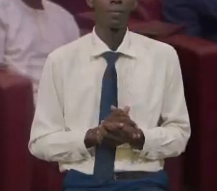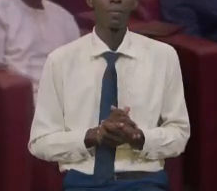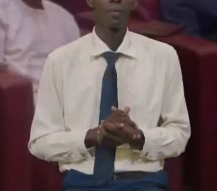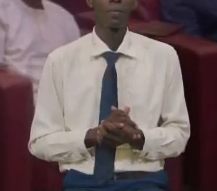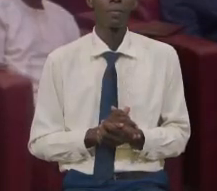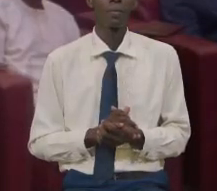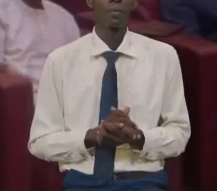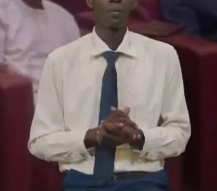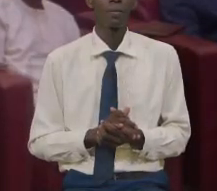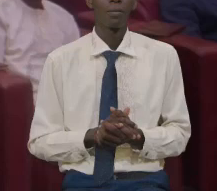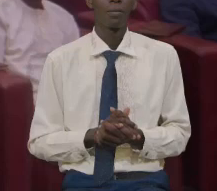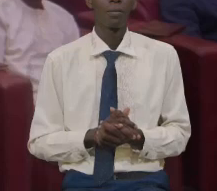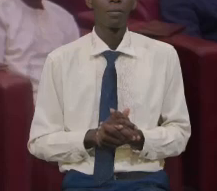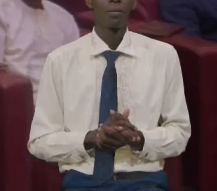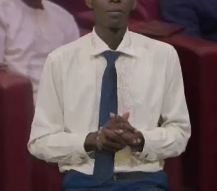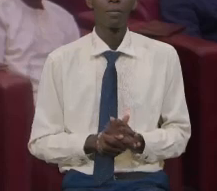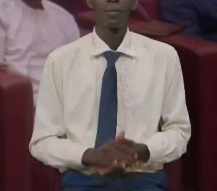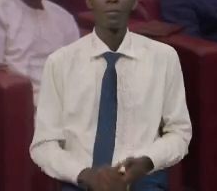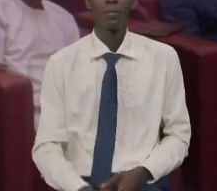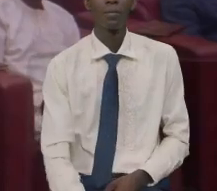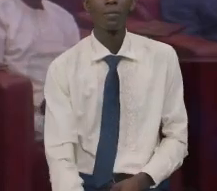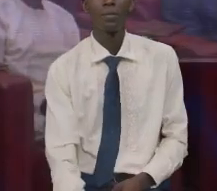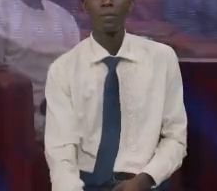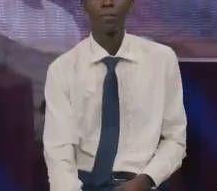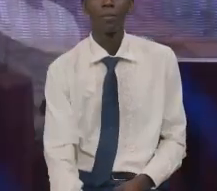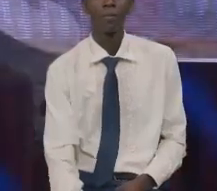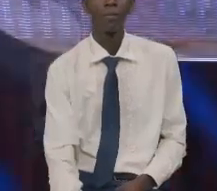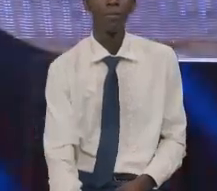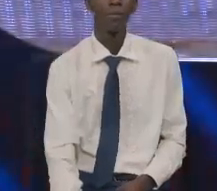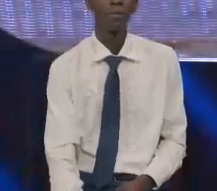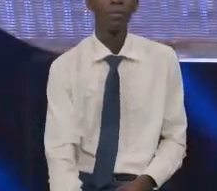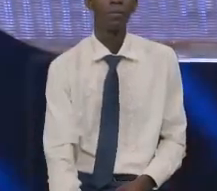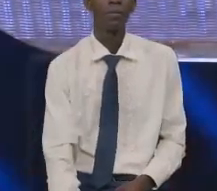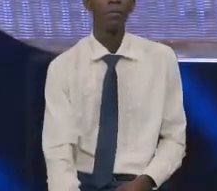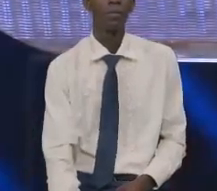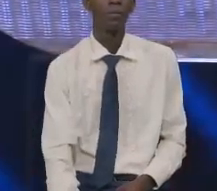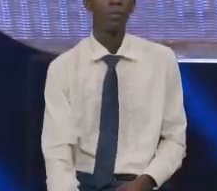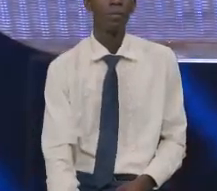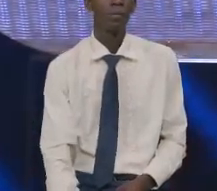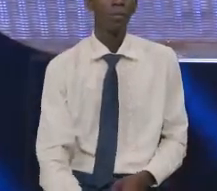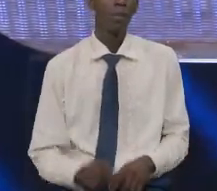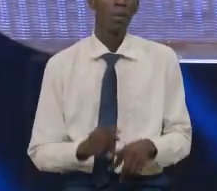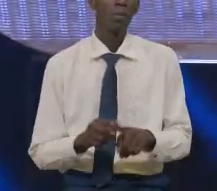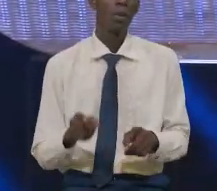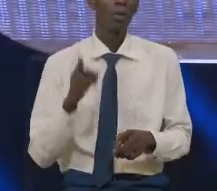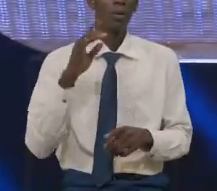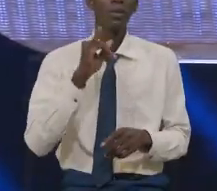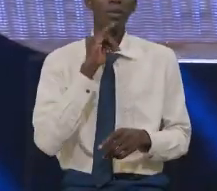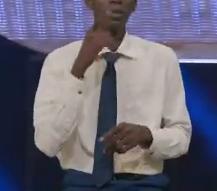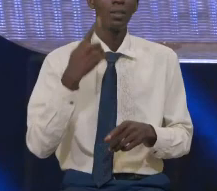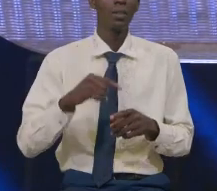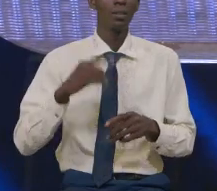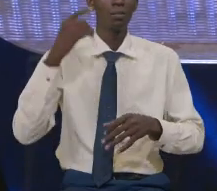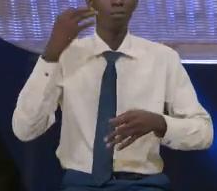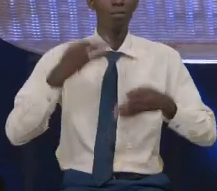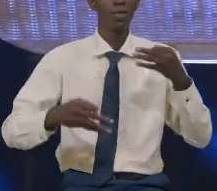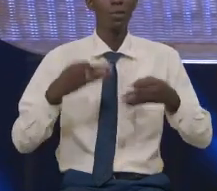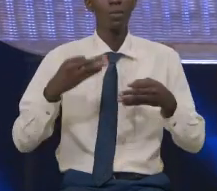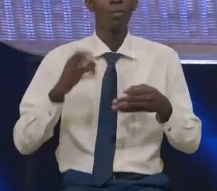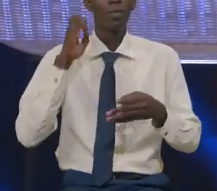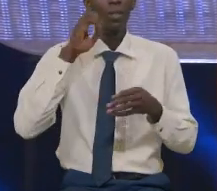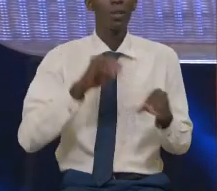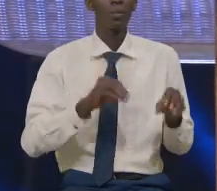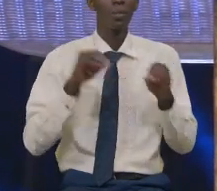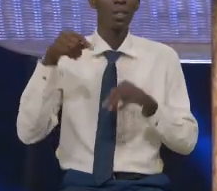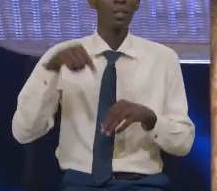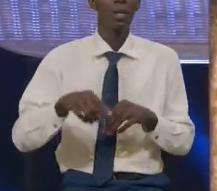people nowadays, they don't want to wait for God. And yet, God is the final authority. God is